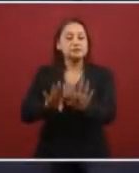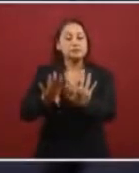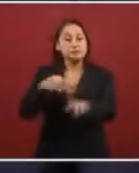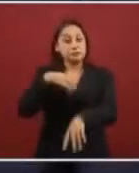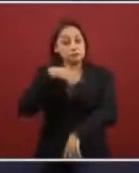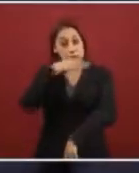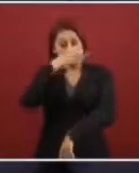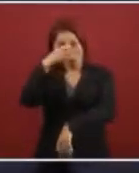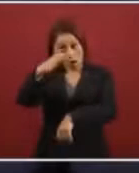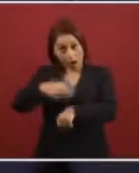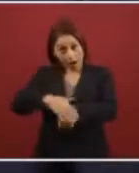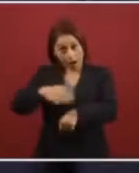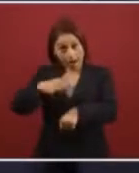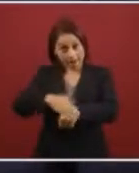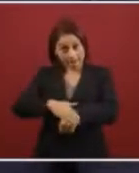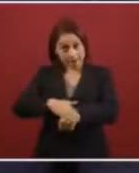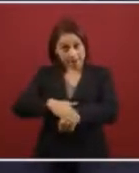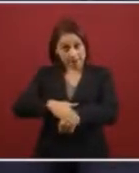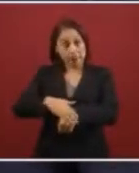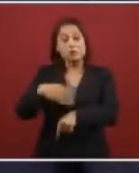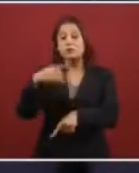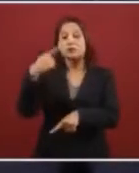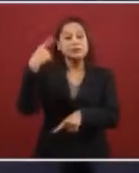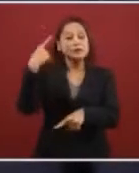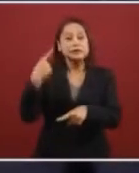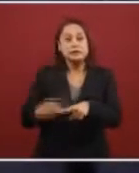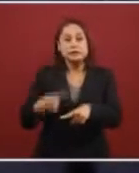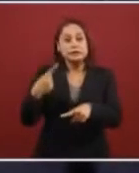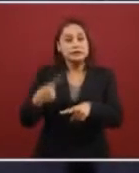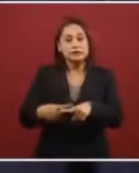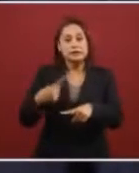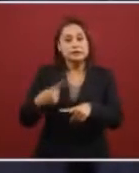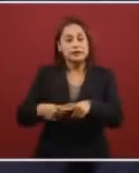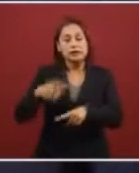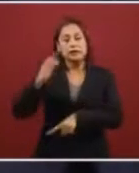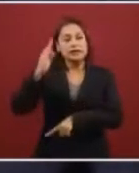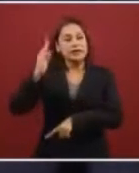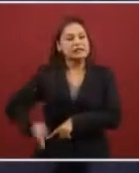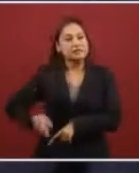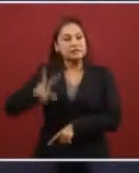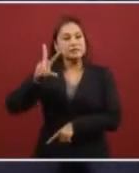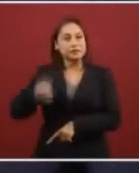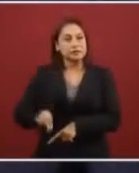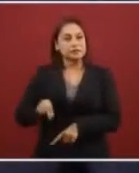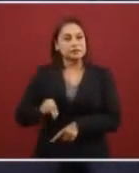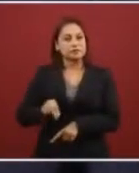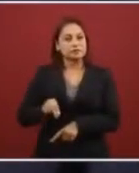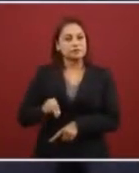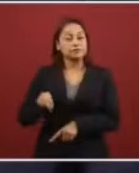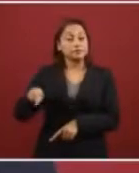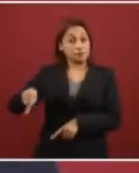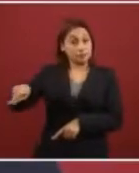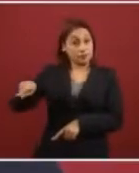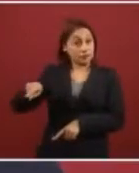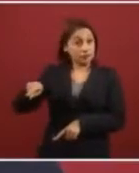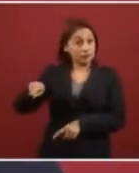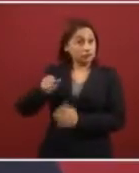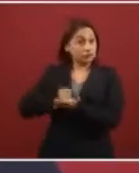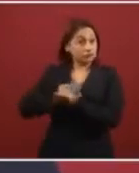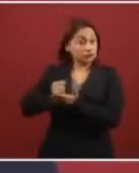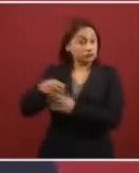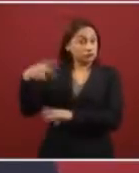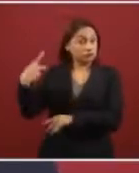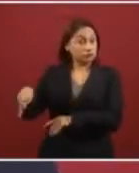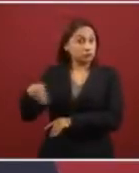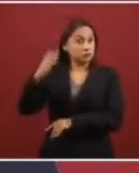que ellos no están that they are not a favor de la in favor del mandato. Of the revocation of